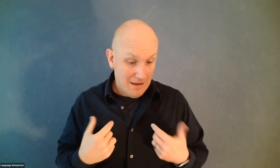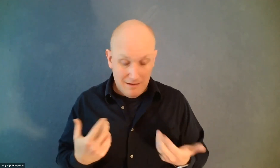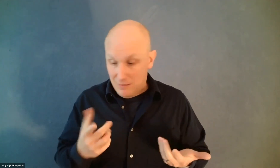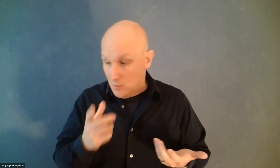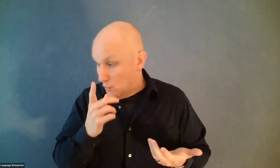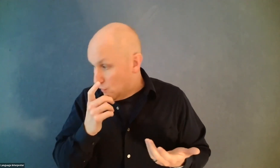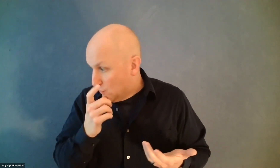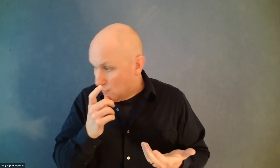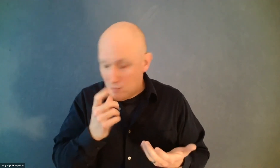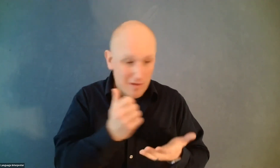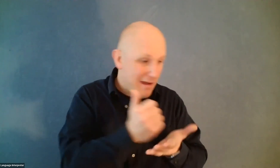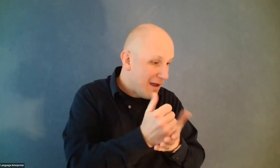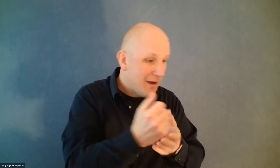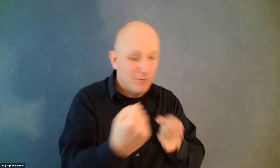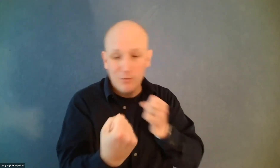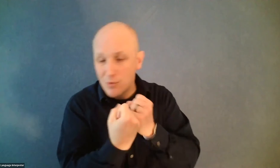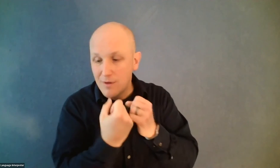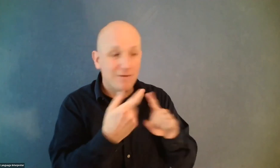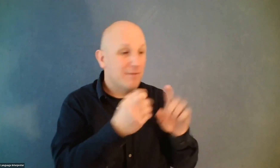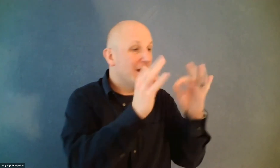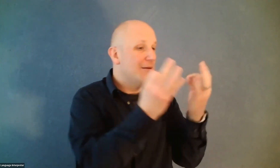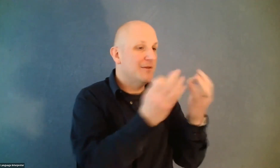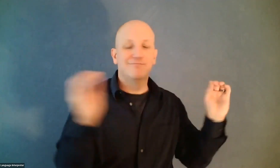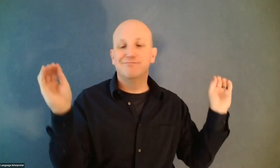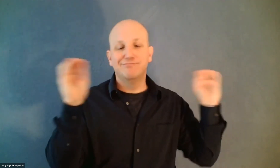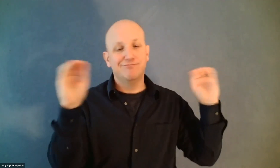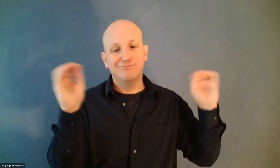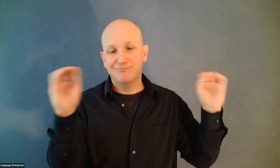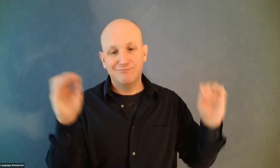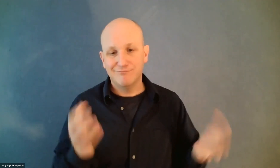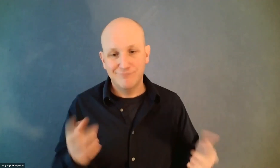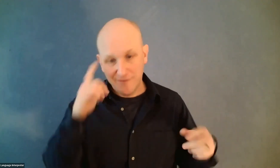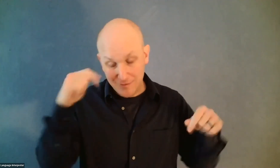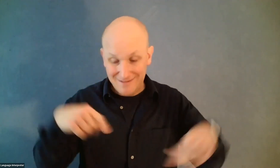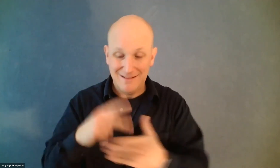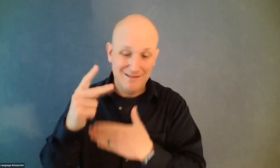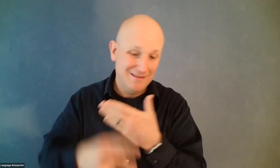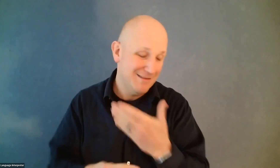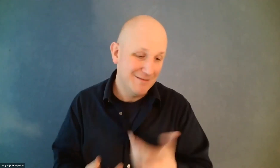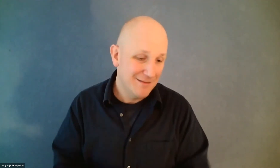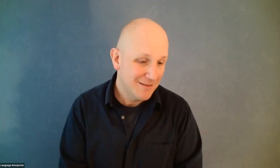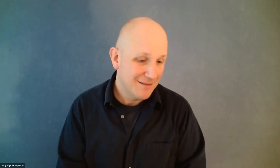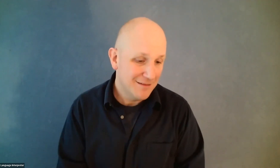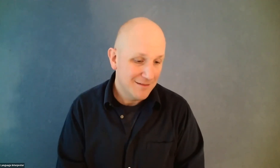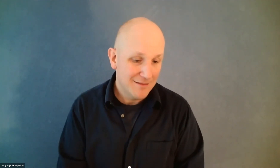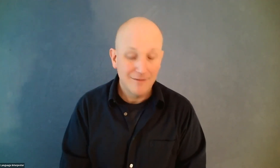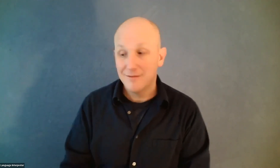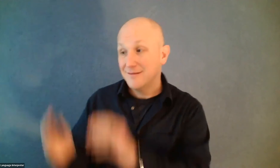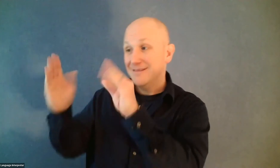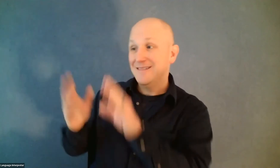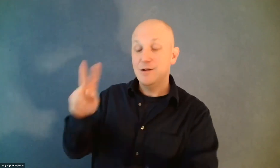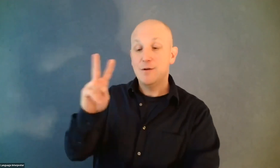information for this type of program. And Professor Vu,